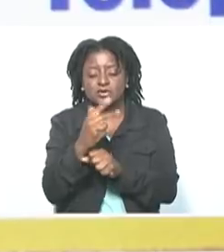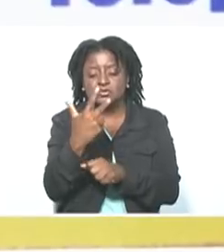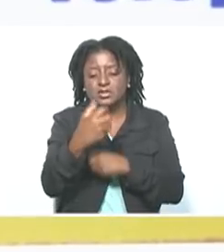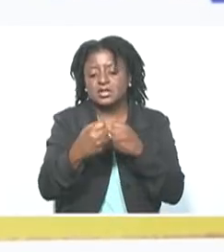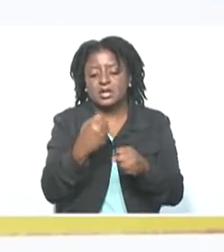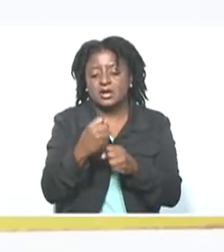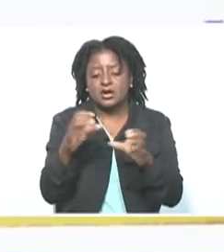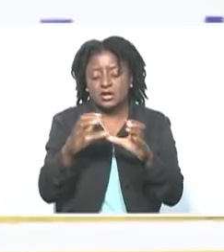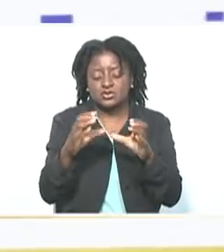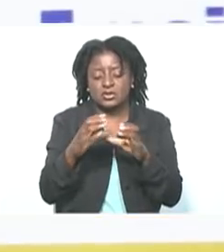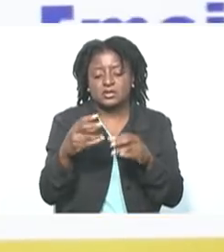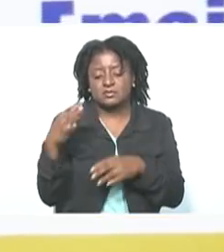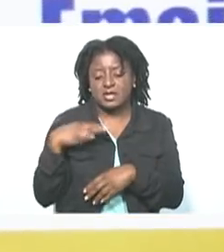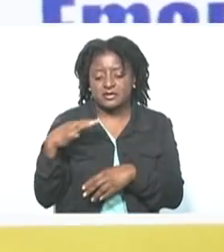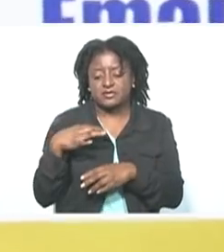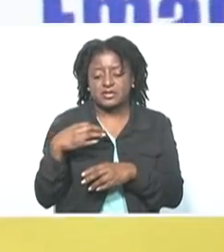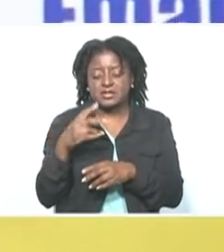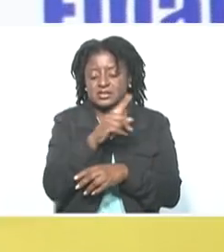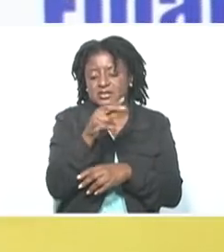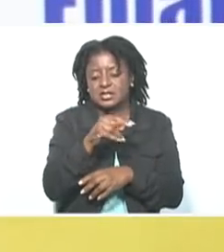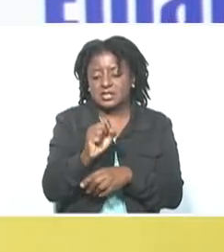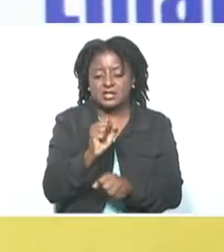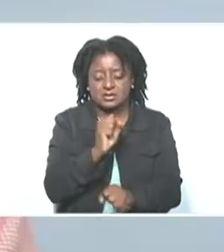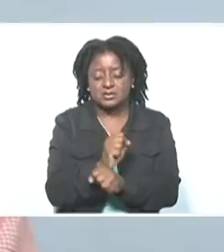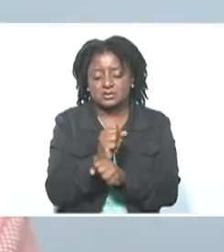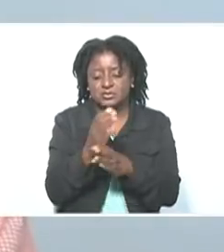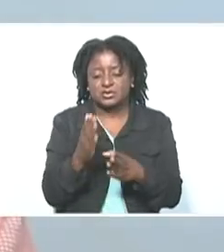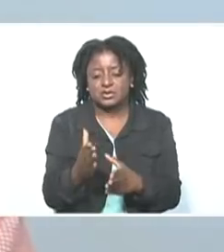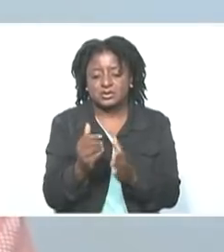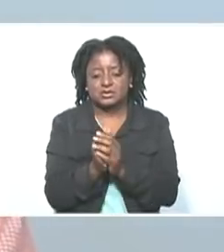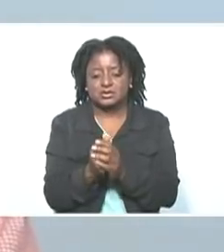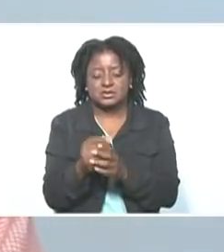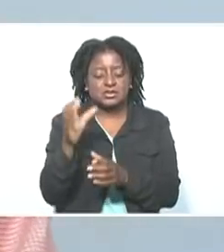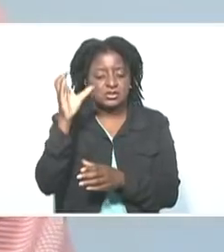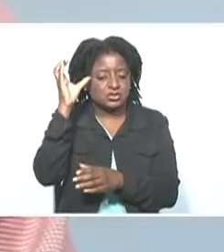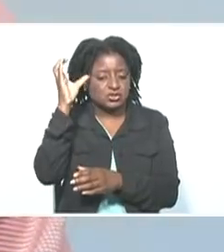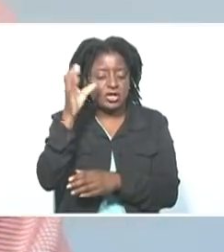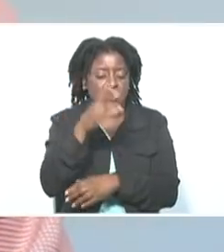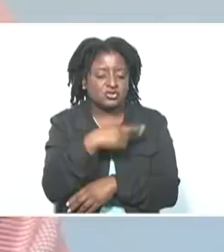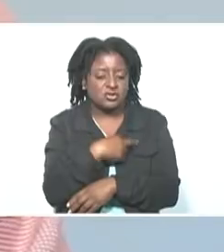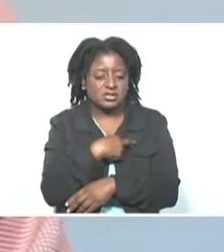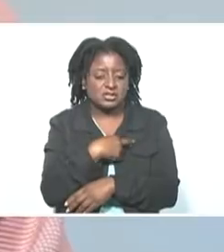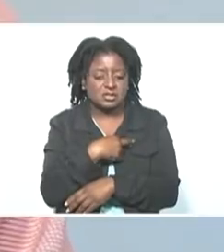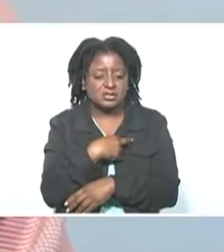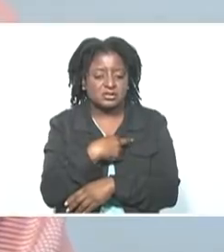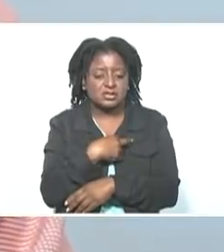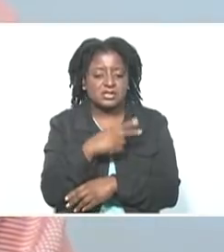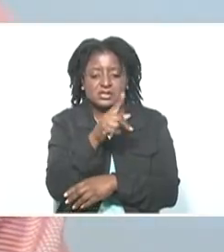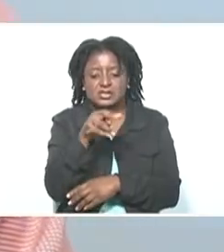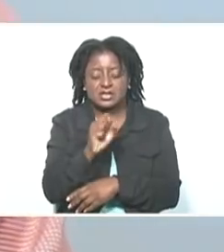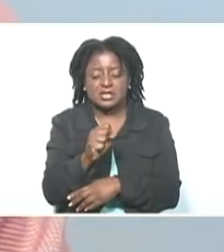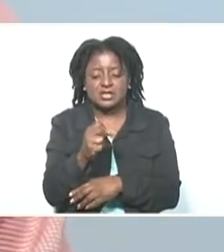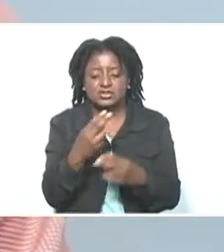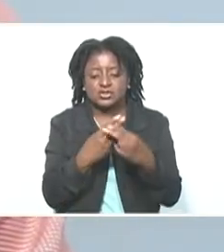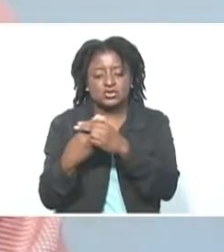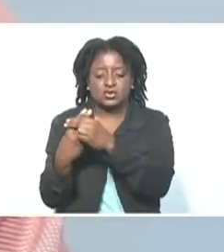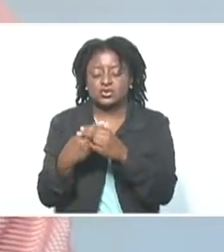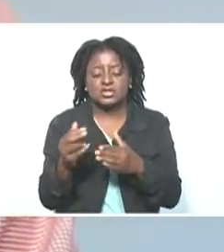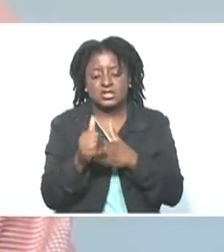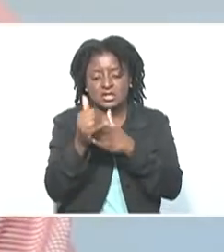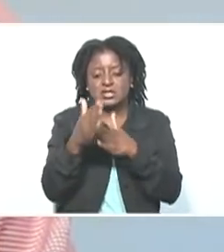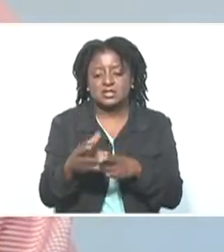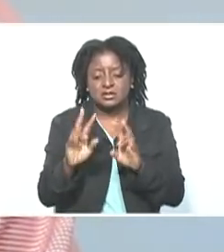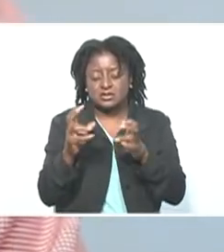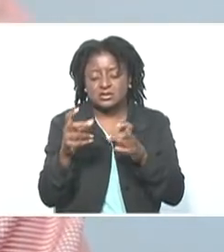contracts benefiting ZNS employees. Charles Russell, a ZNS union leader, terms him the father of